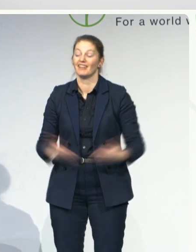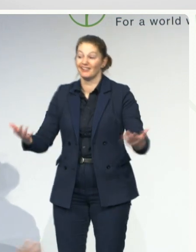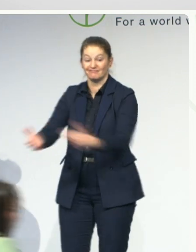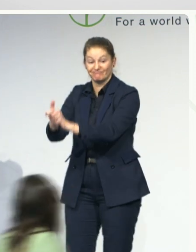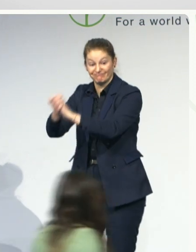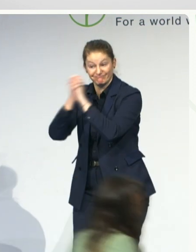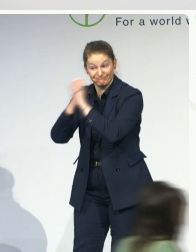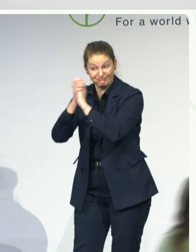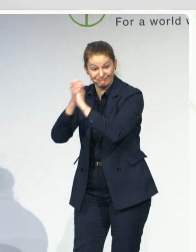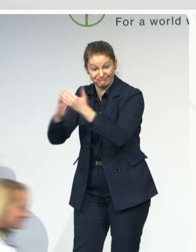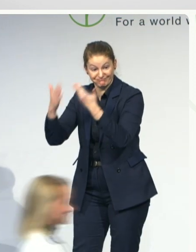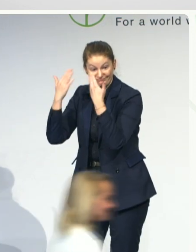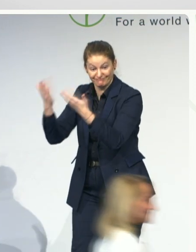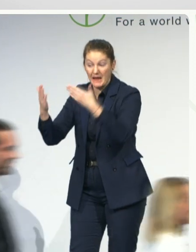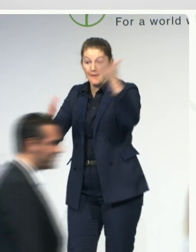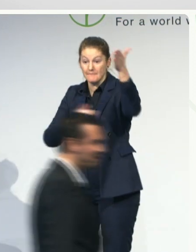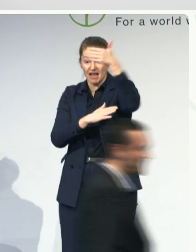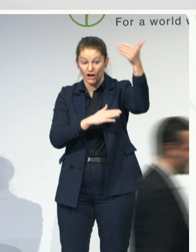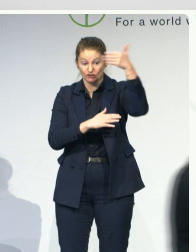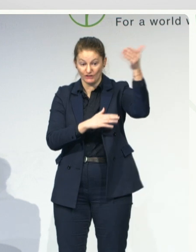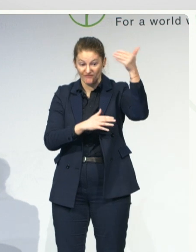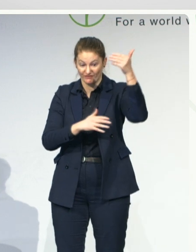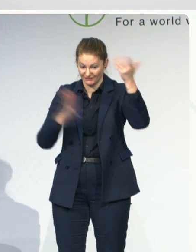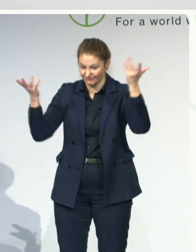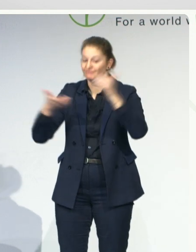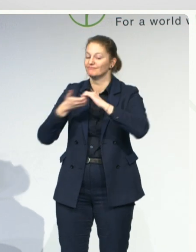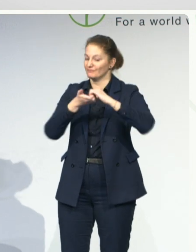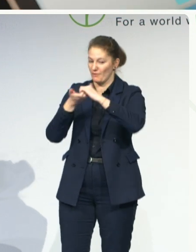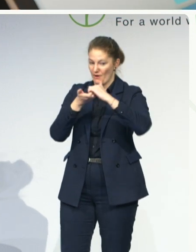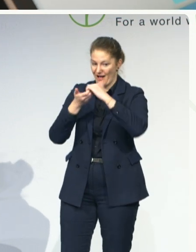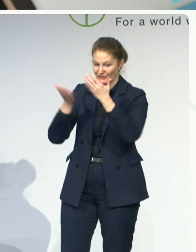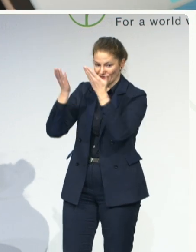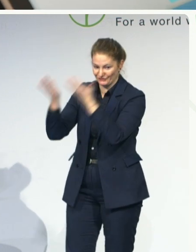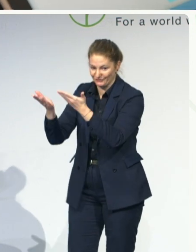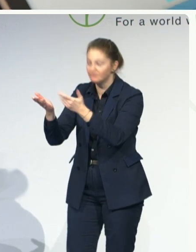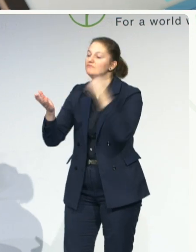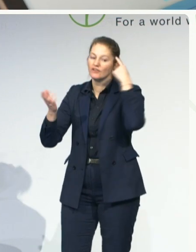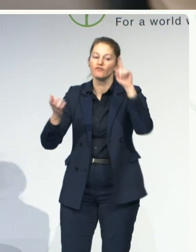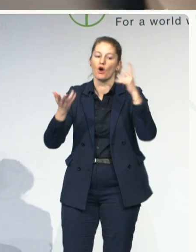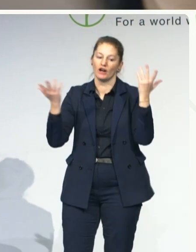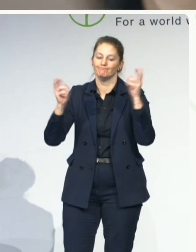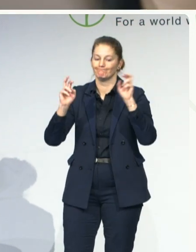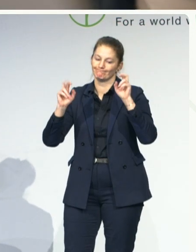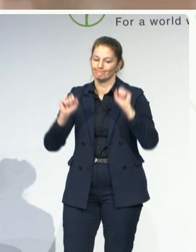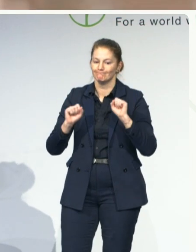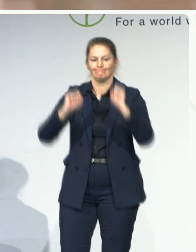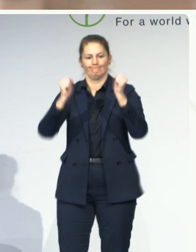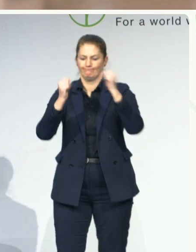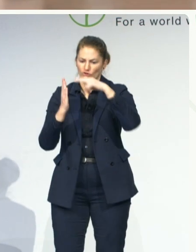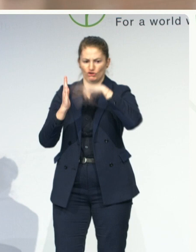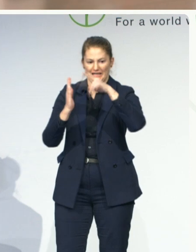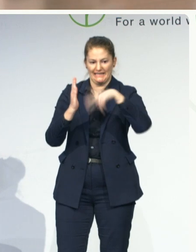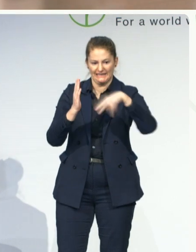Congratulations to the Microsoft Corporation for Immersive Reader. Immersive Reader increases the readability of texts